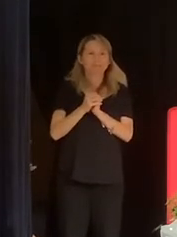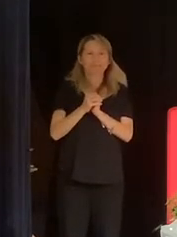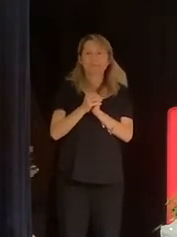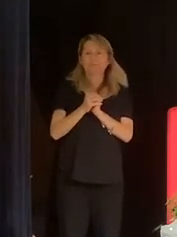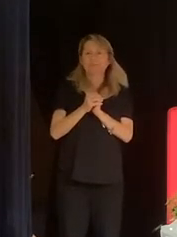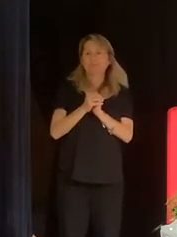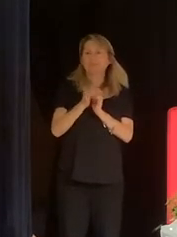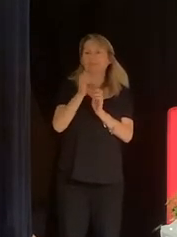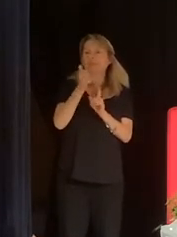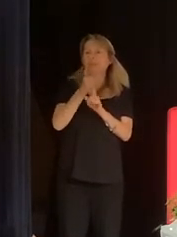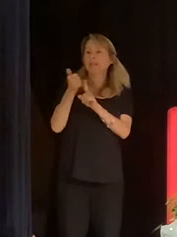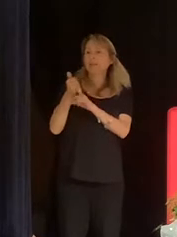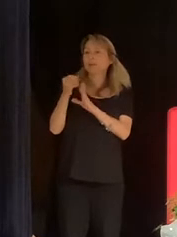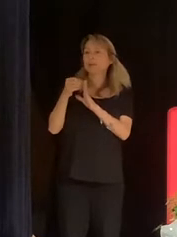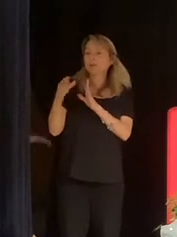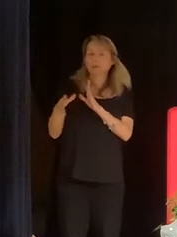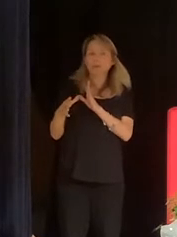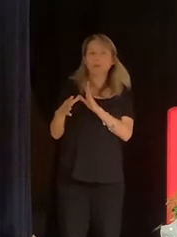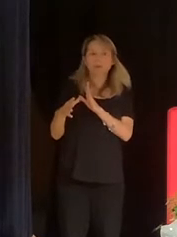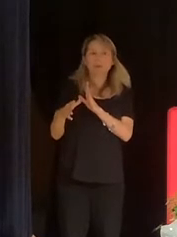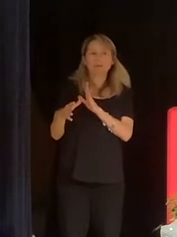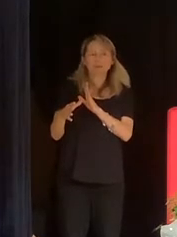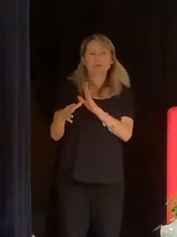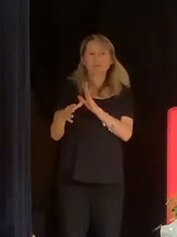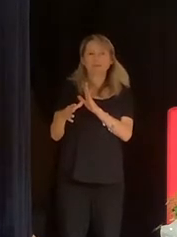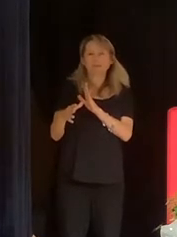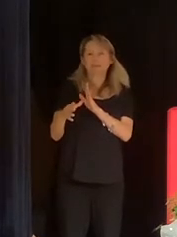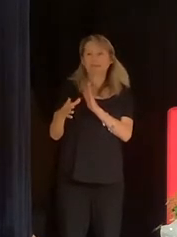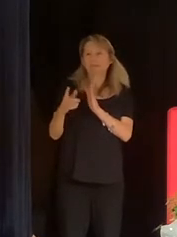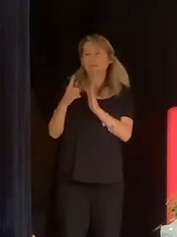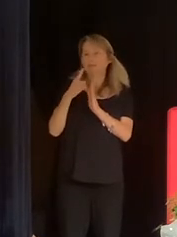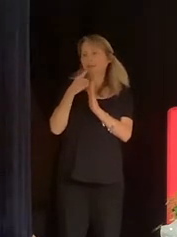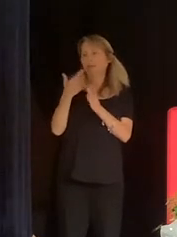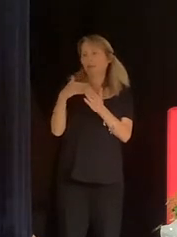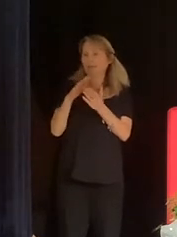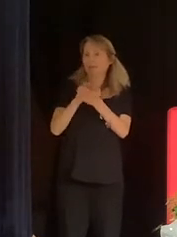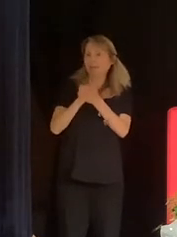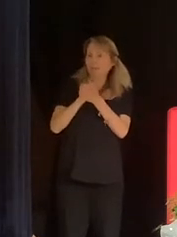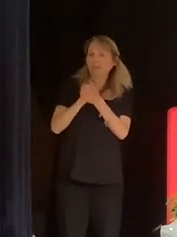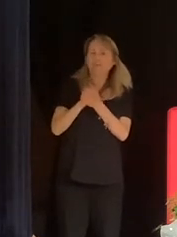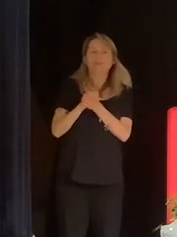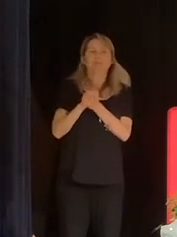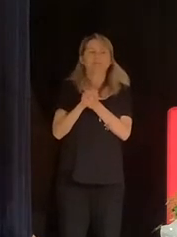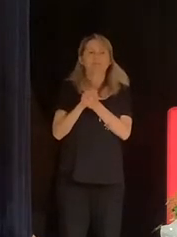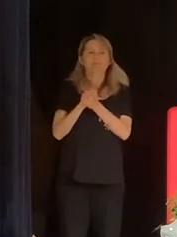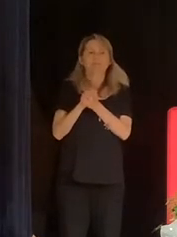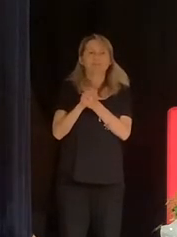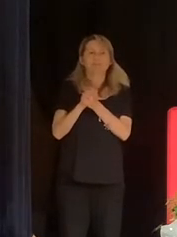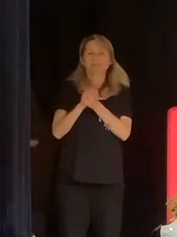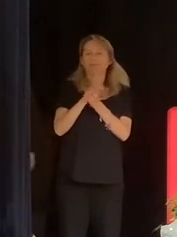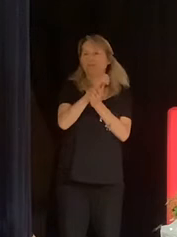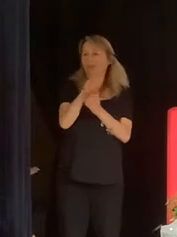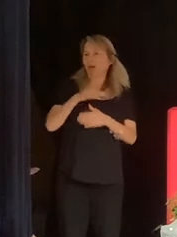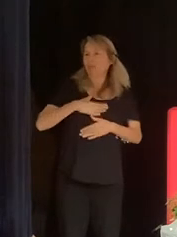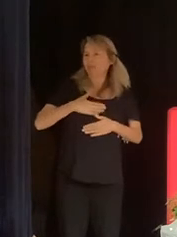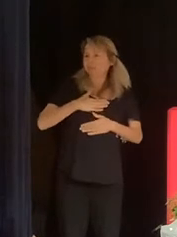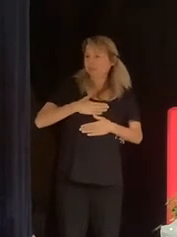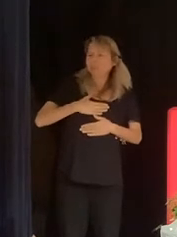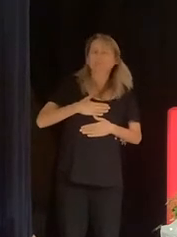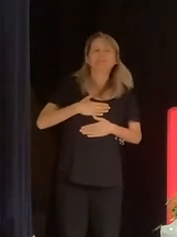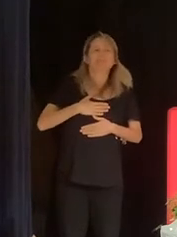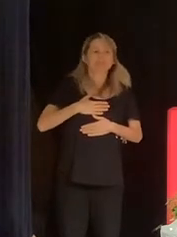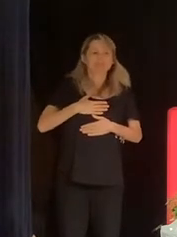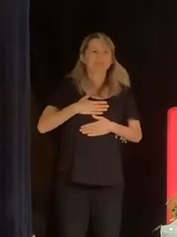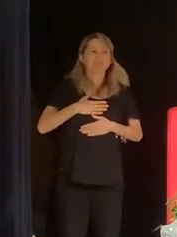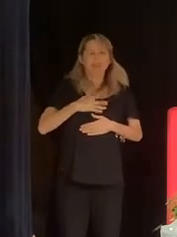Each student who was involved in Art Student deserves big kudos. They are all enjoying it, and